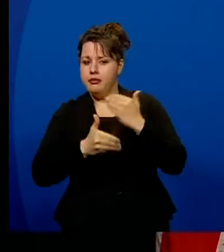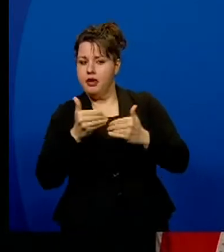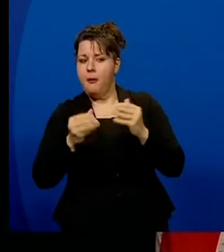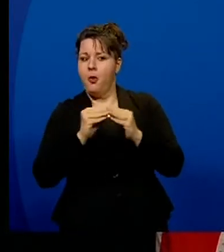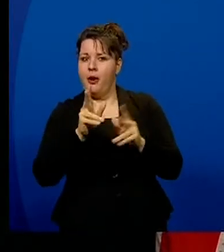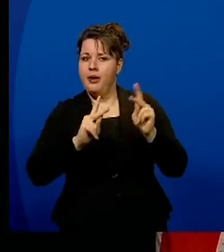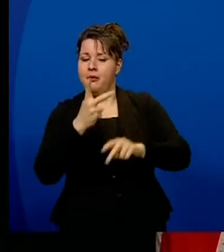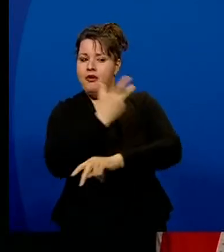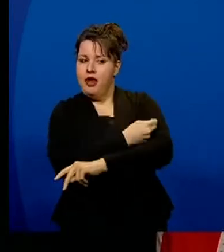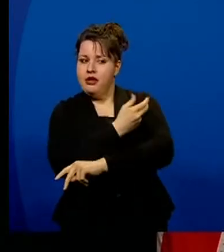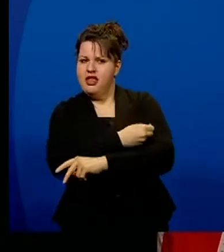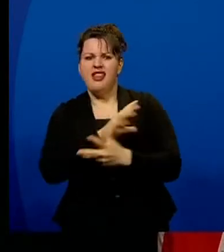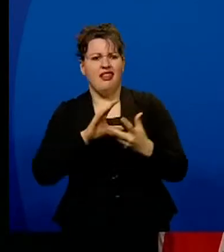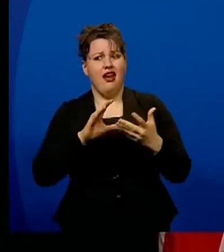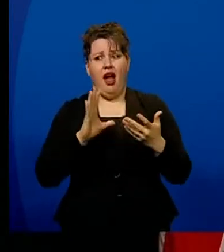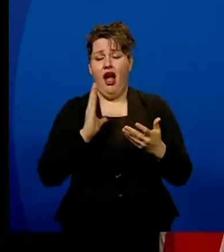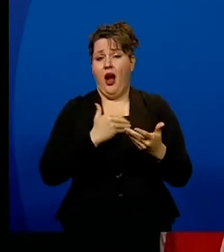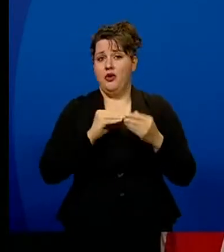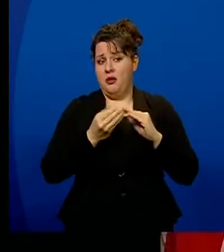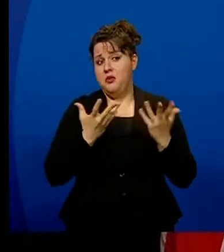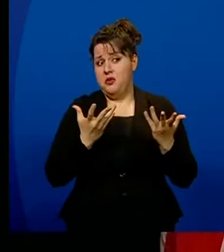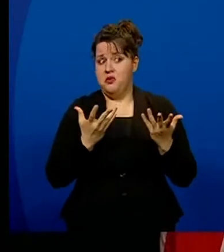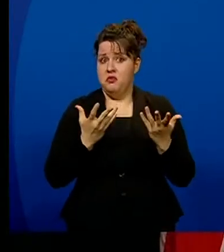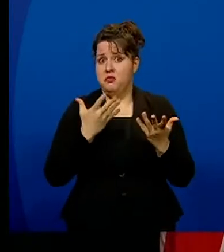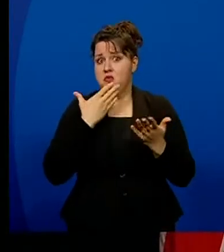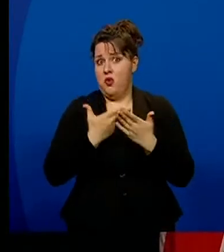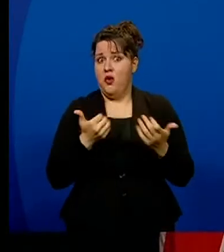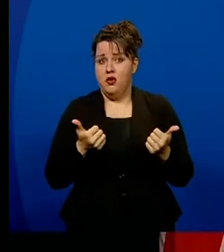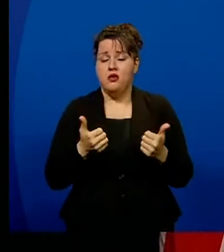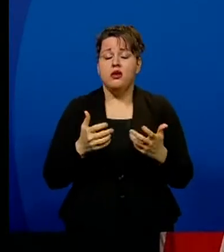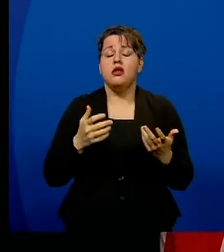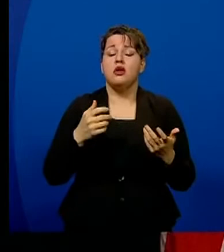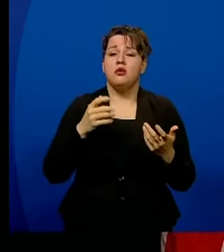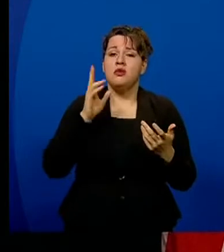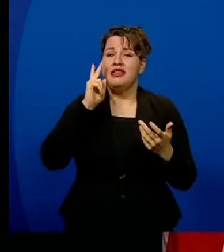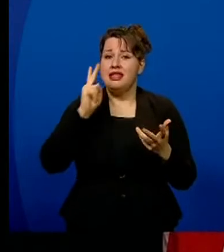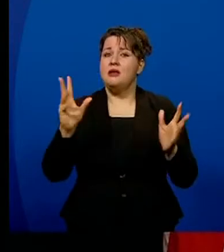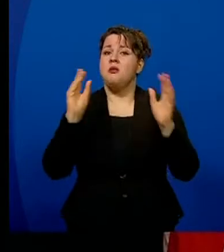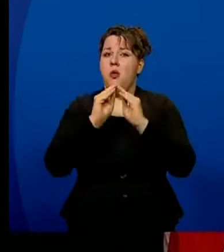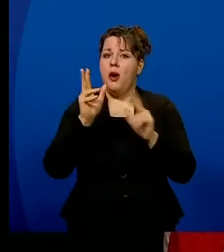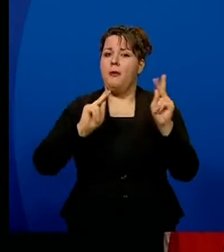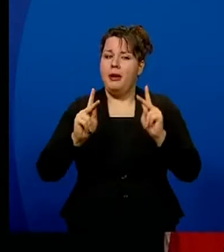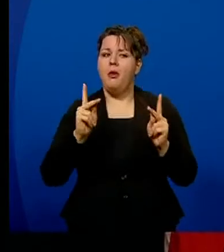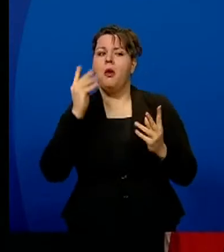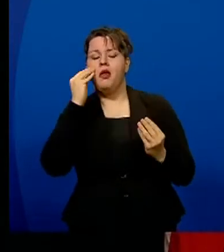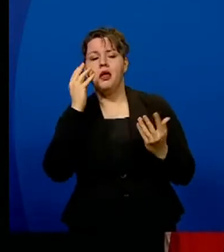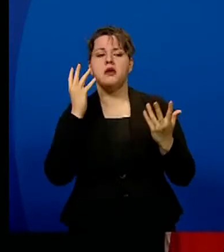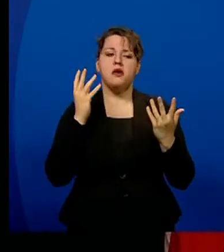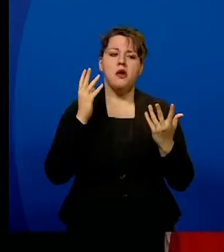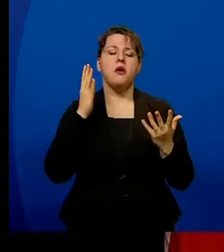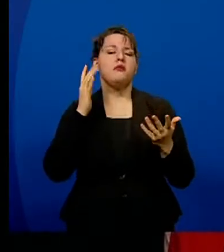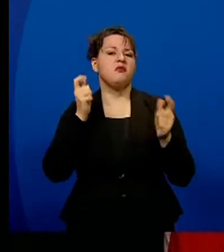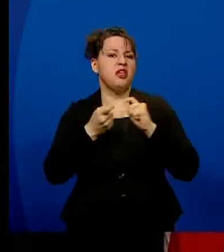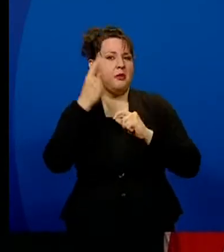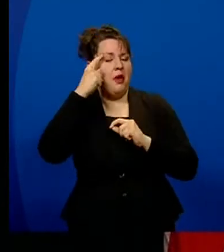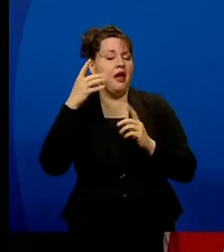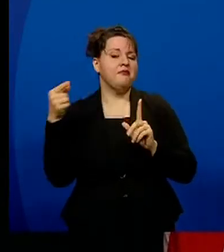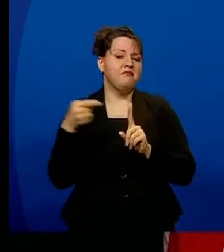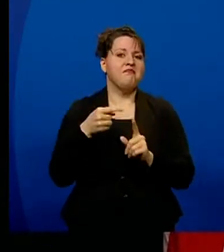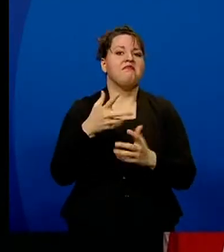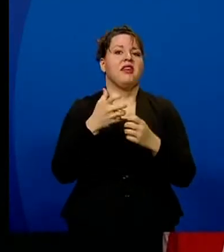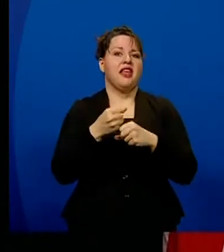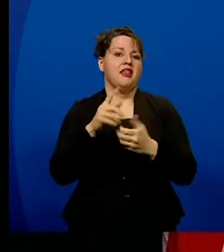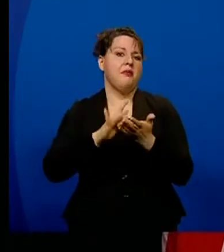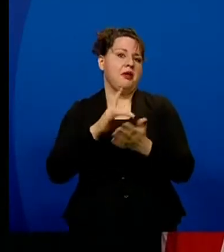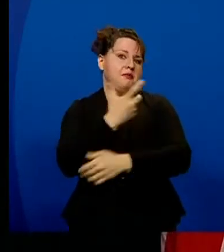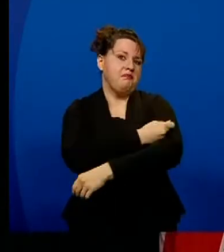being vaccinated, our numbers are really pretty good. I think you'll see more and more people reconsider that and maybe circle back and get the